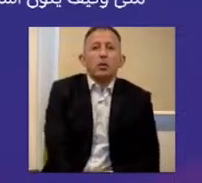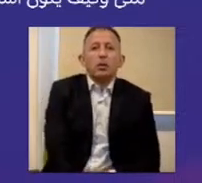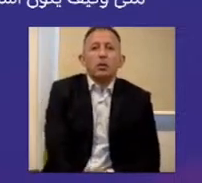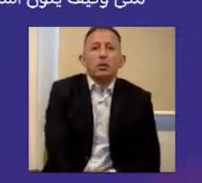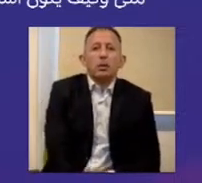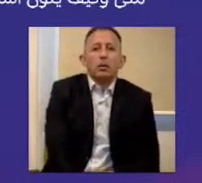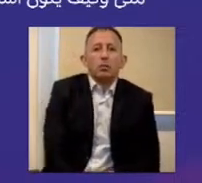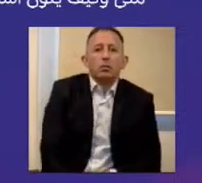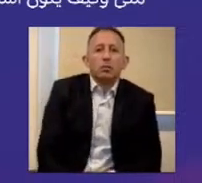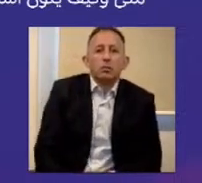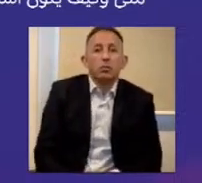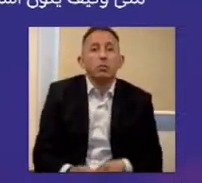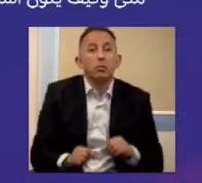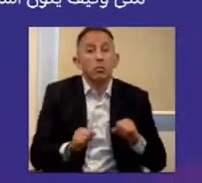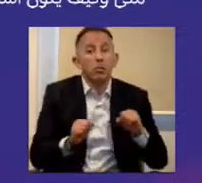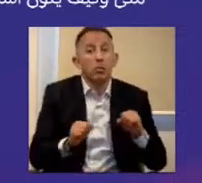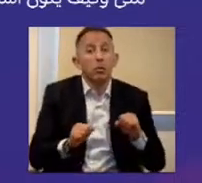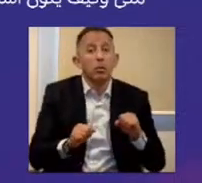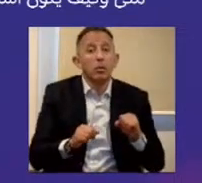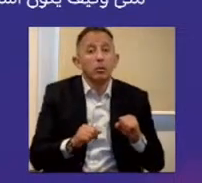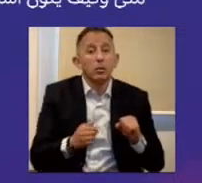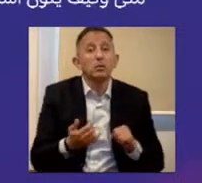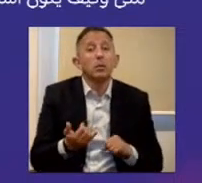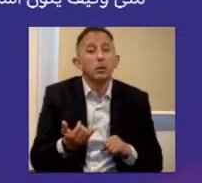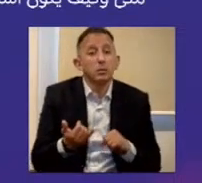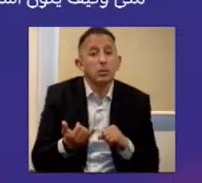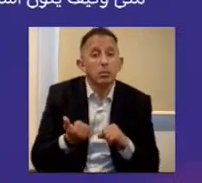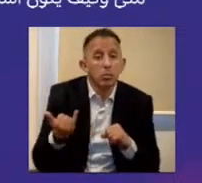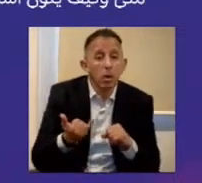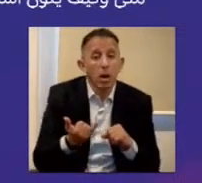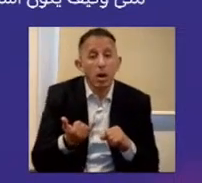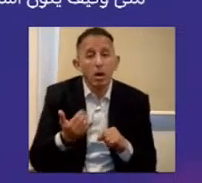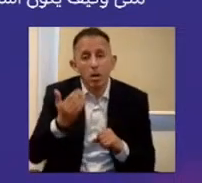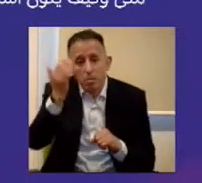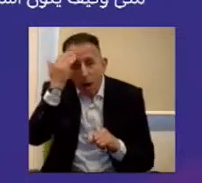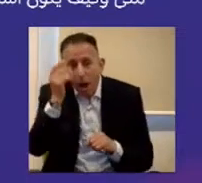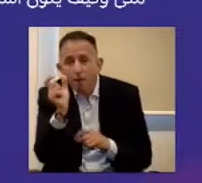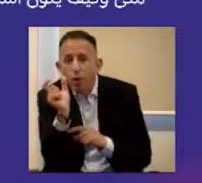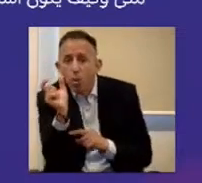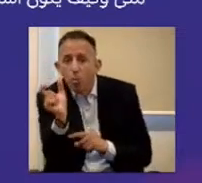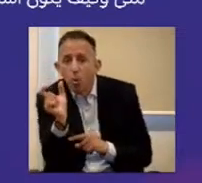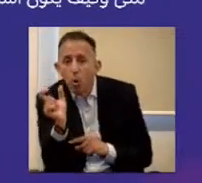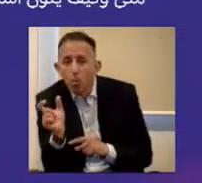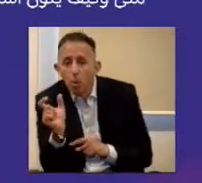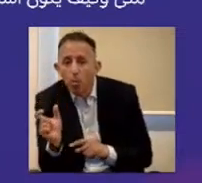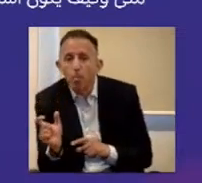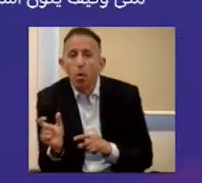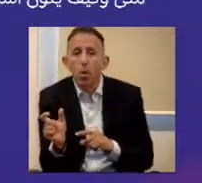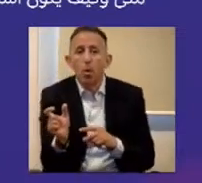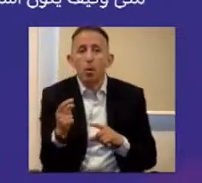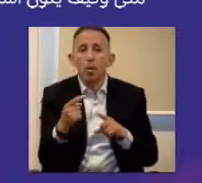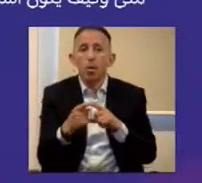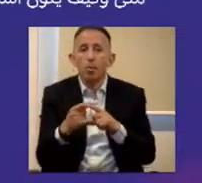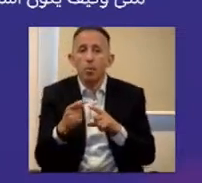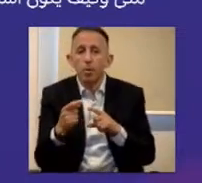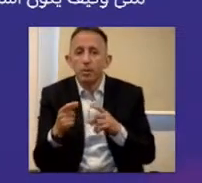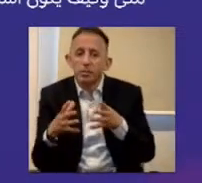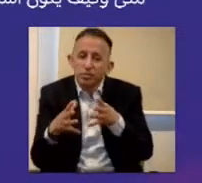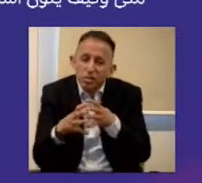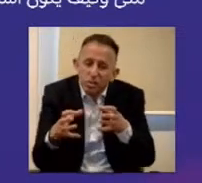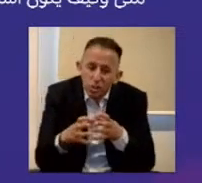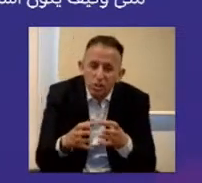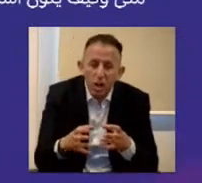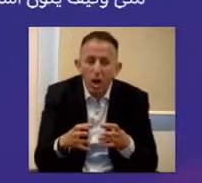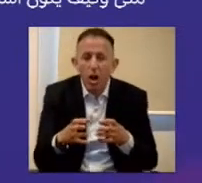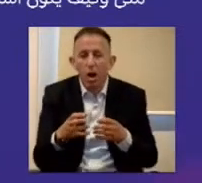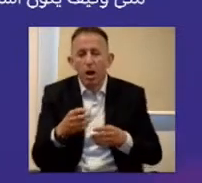or to complete and finish phrases in conversation. So this is the observation of Shannon. And Shannon developed a game that allowed to predict